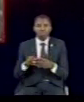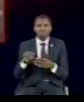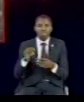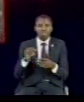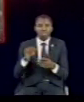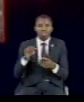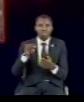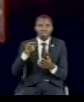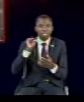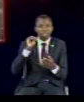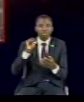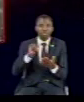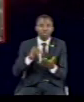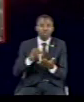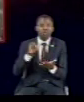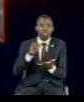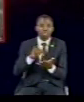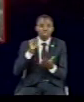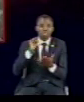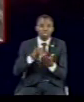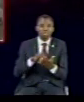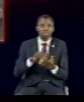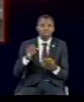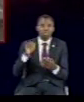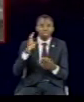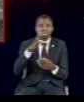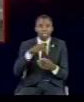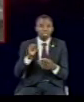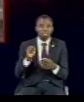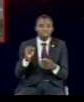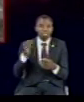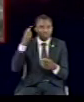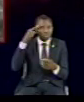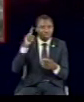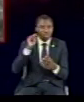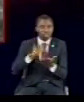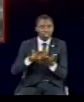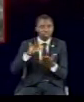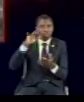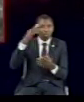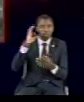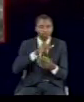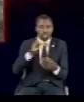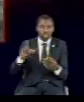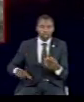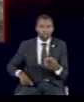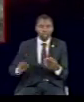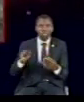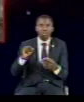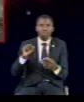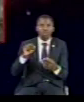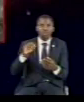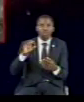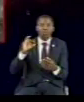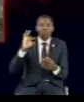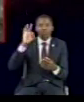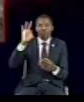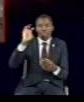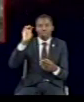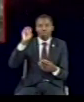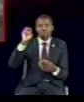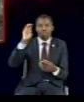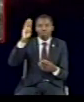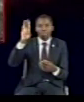my money, his name is Kasim. But for the glory of God, February Global Crusade